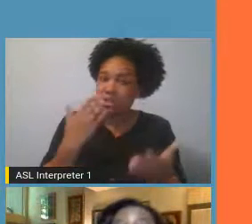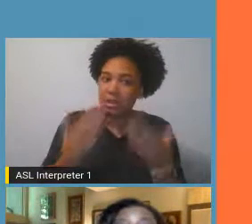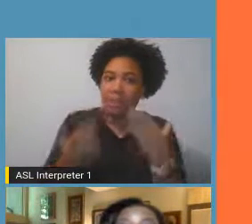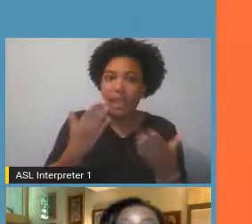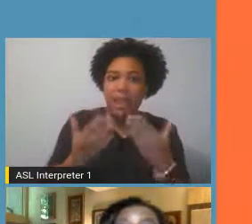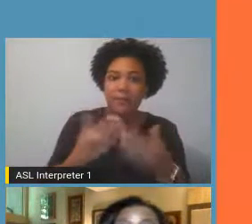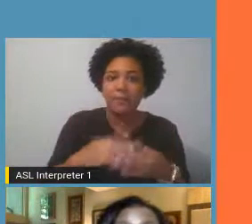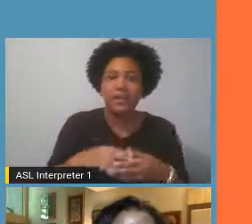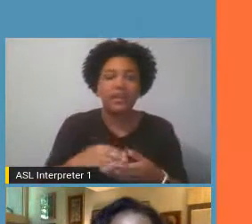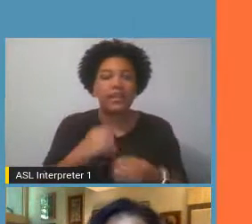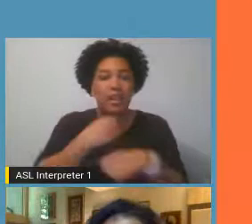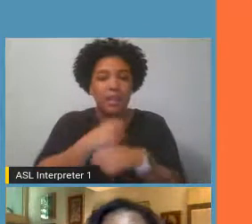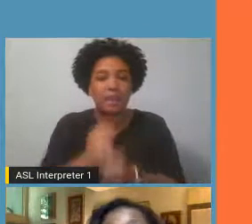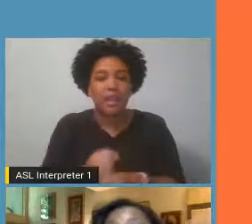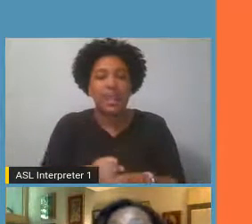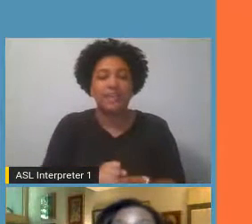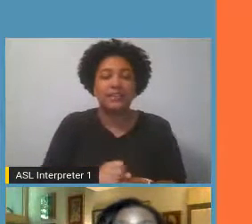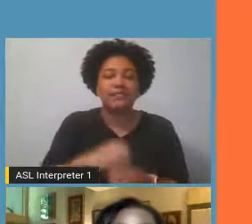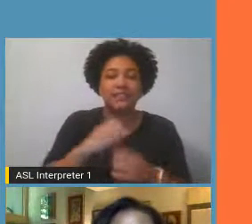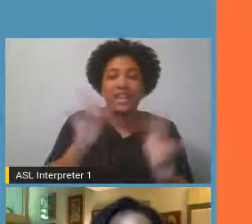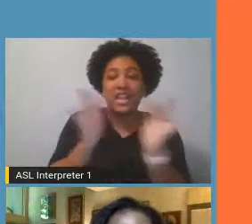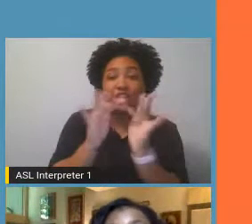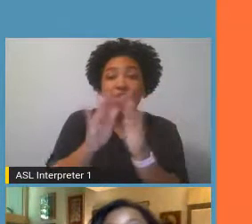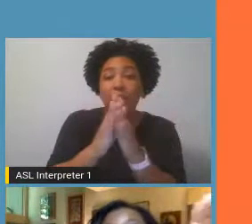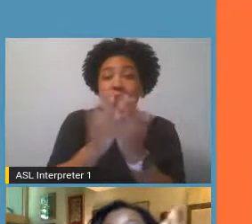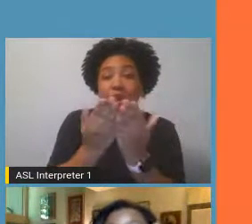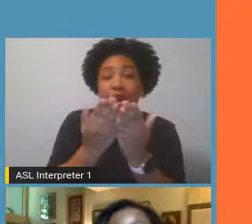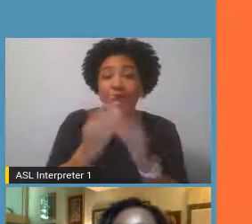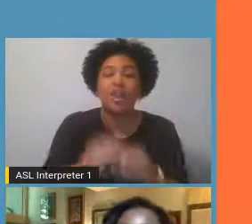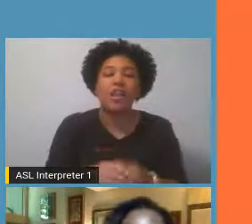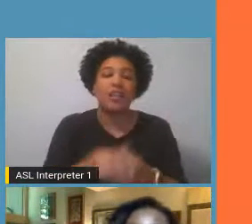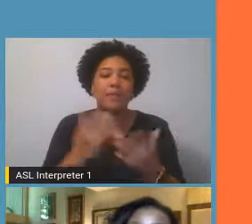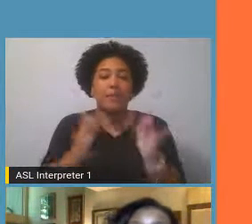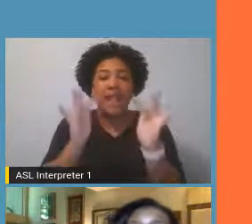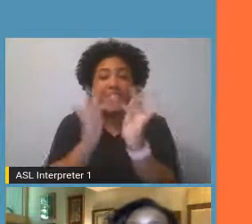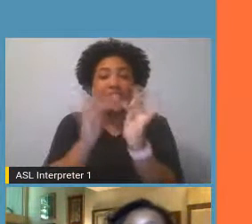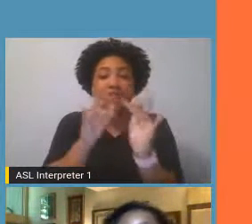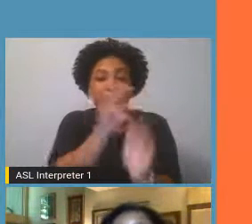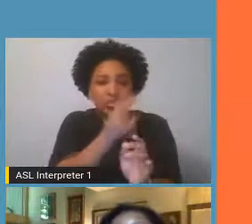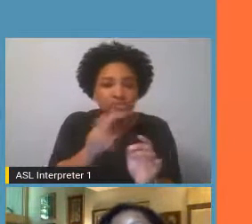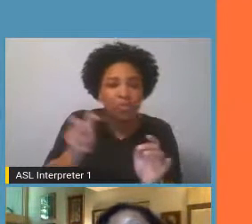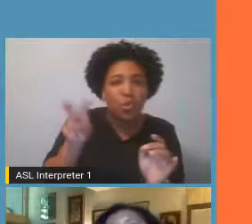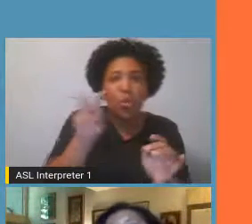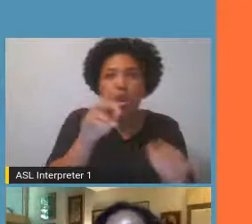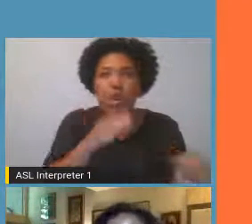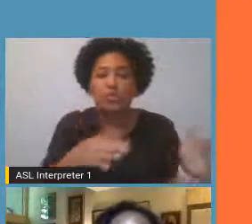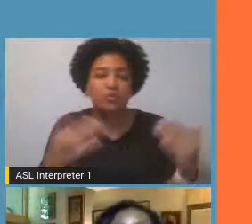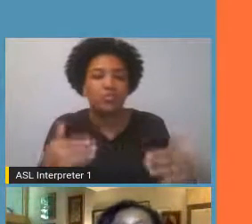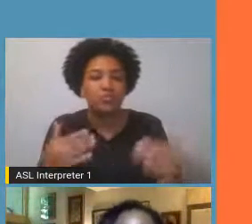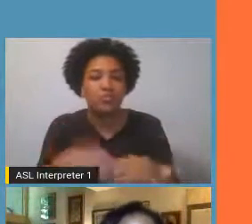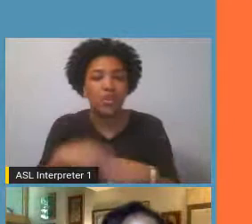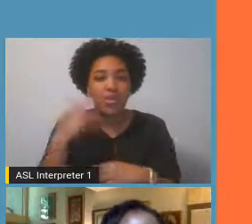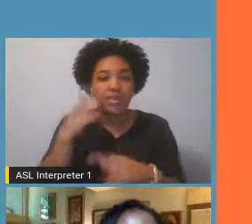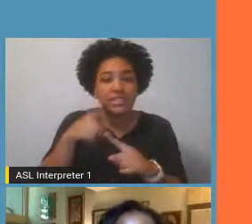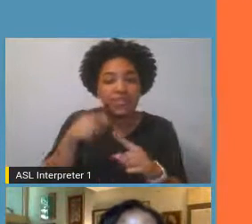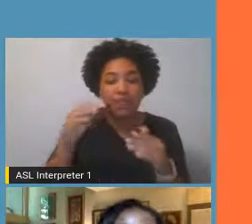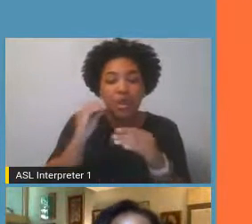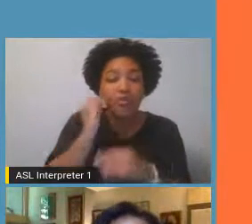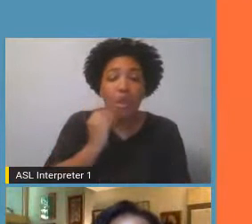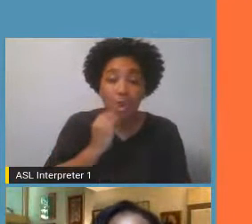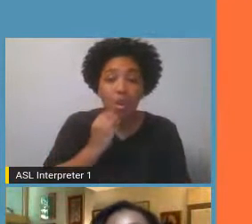ebook or create a virtual tour, and it could be ticketed, and it could be, you know, a very personal,